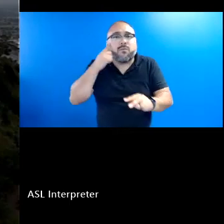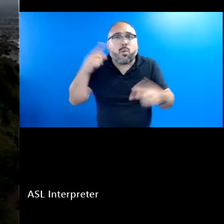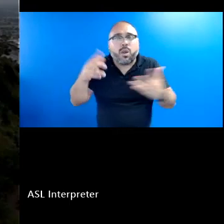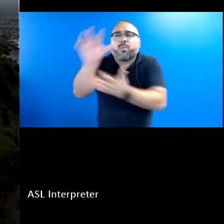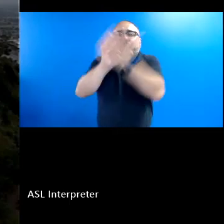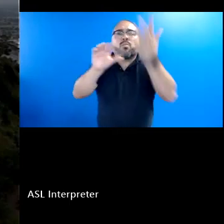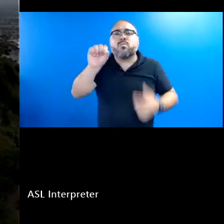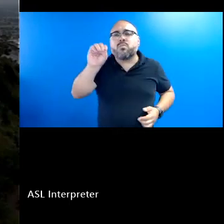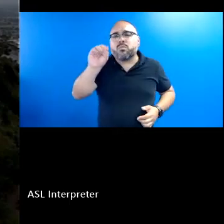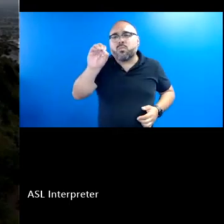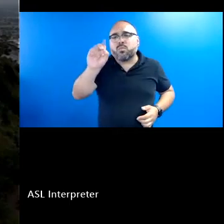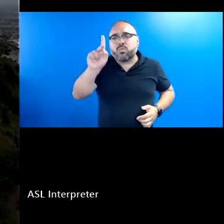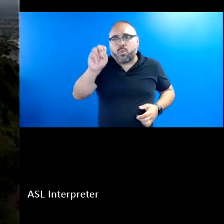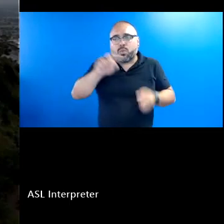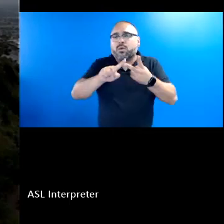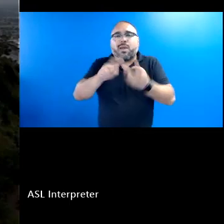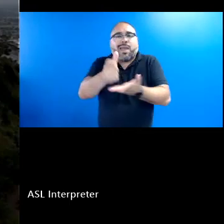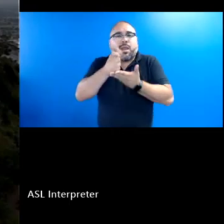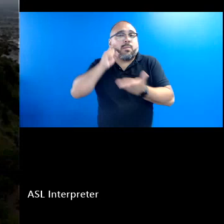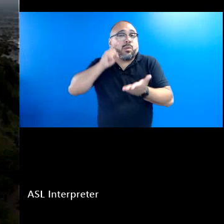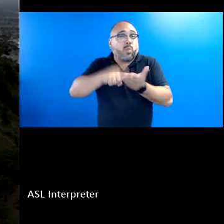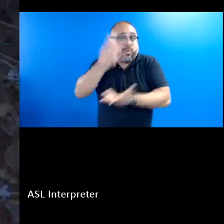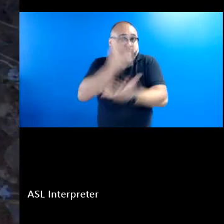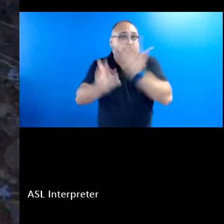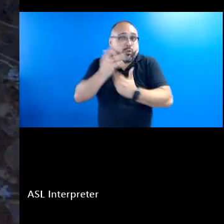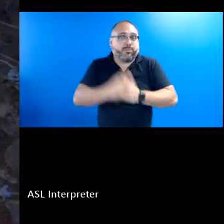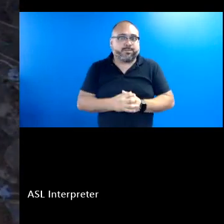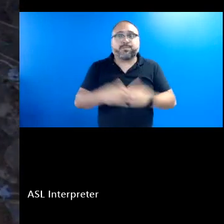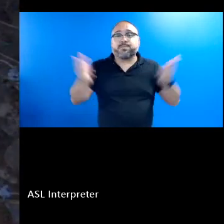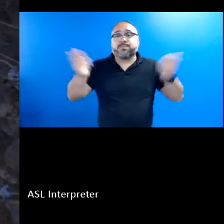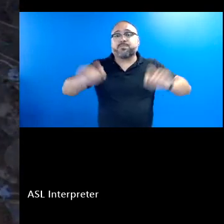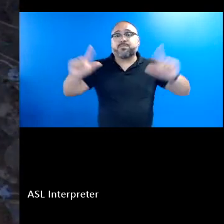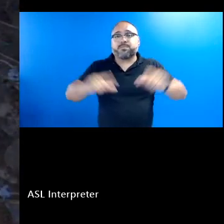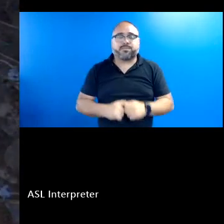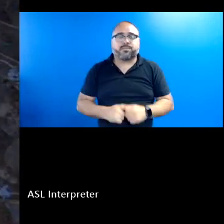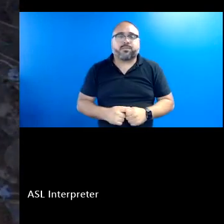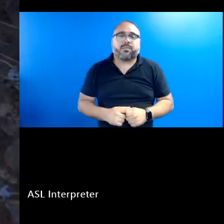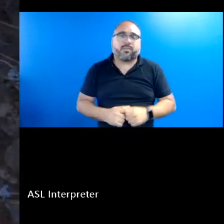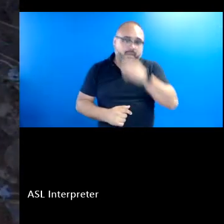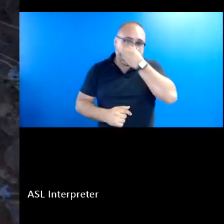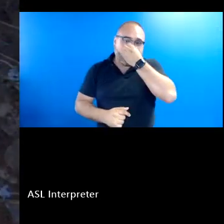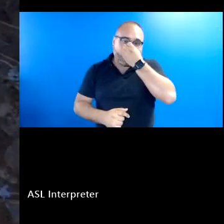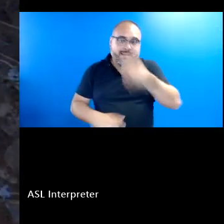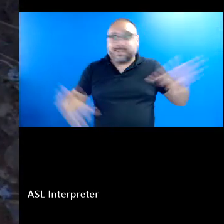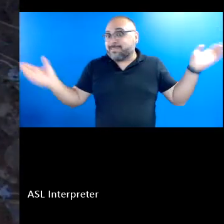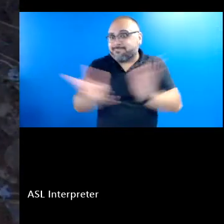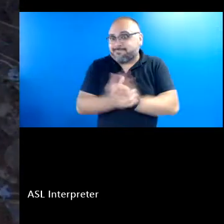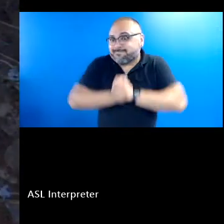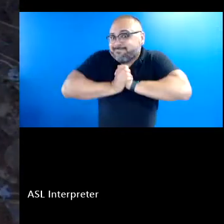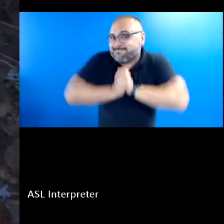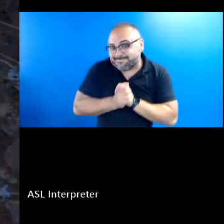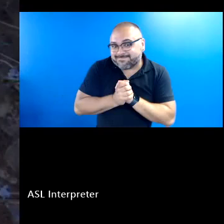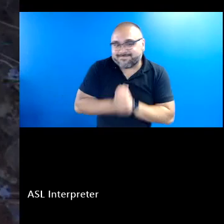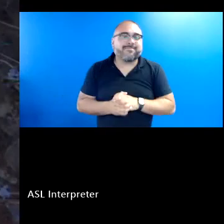fires. Next slide. Okay, so little bit more about